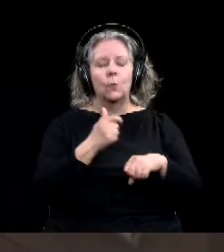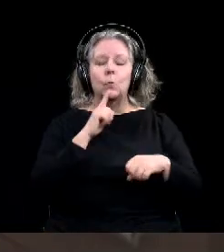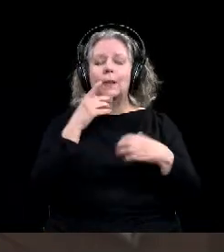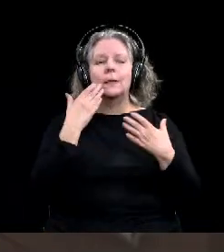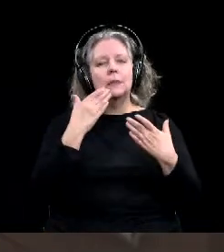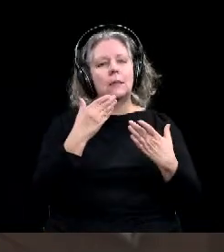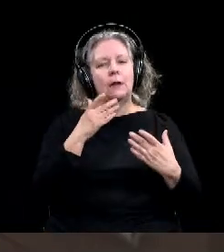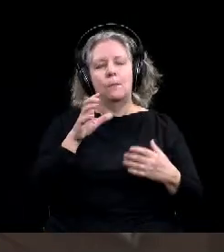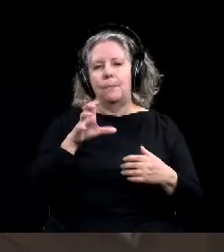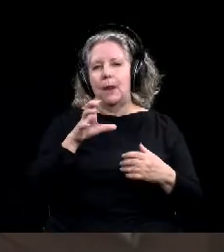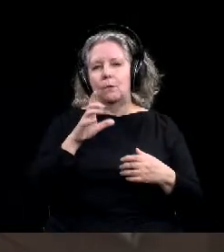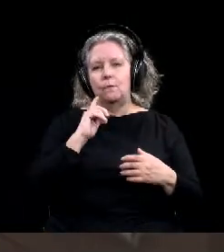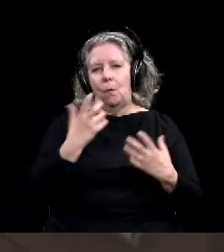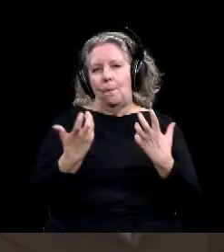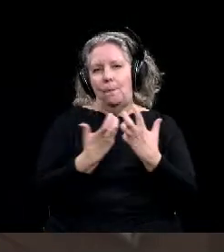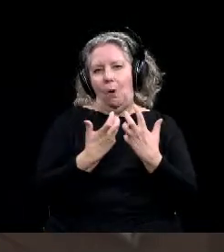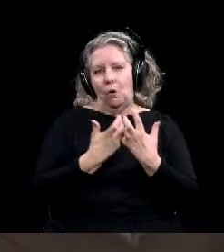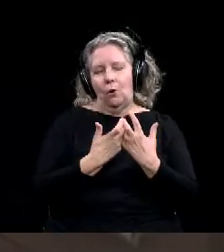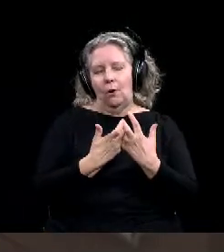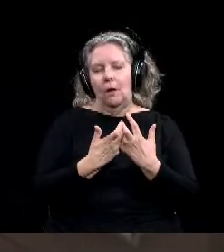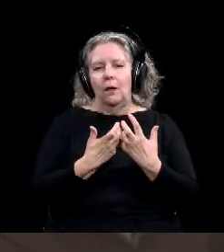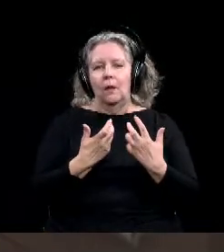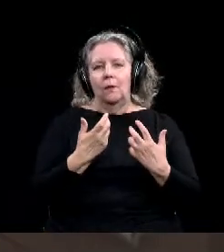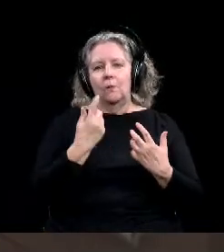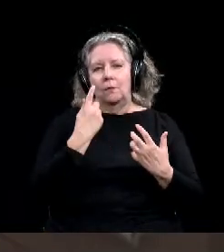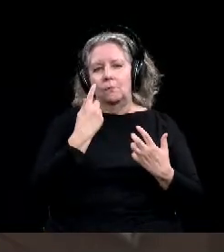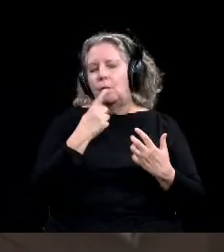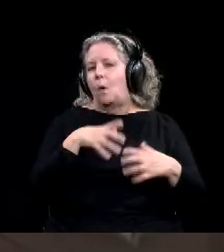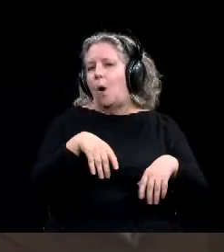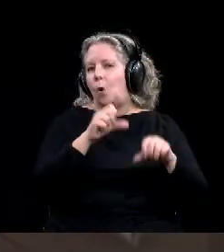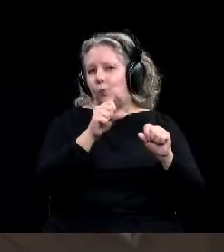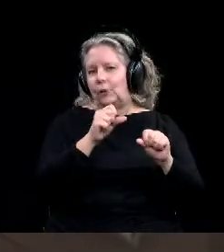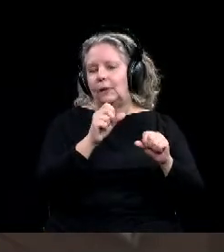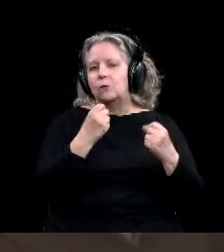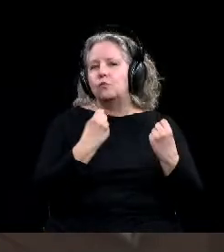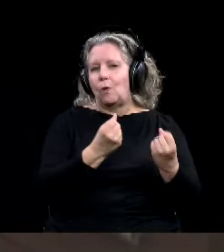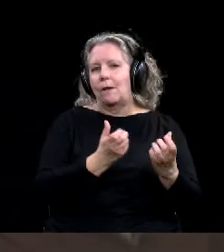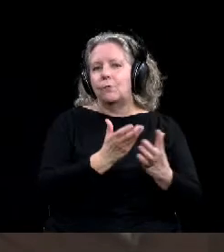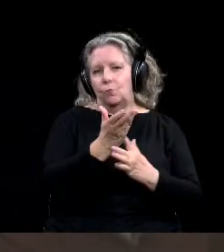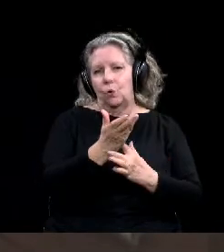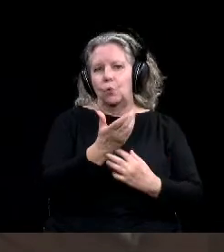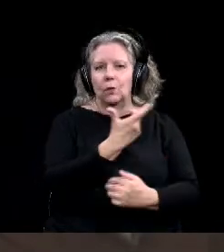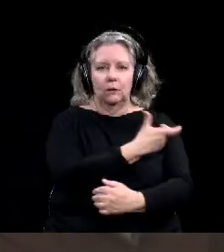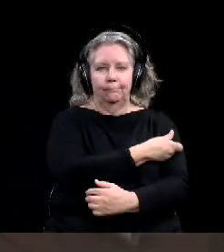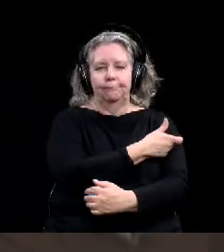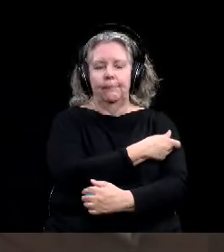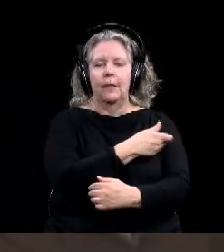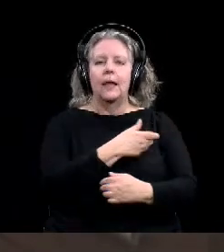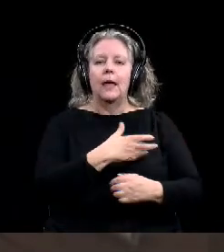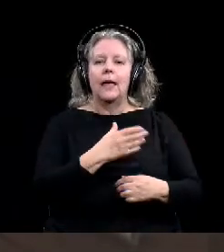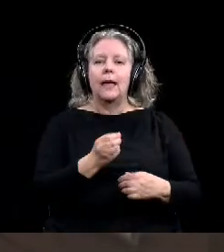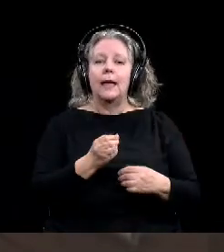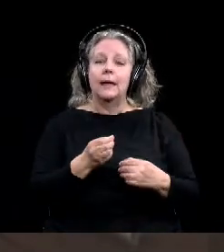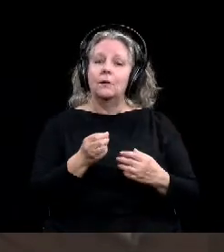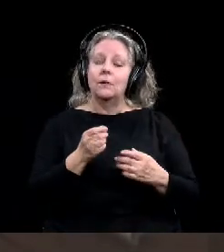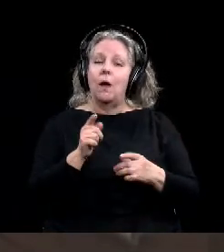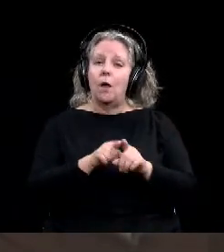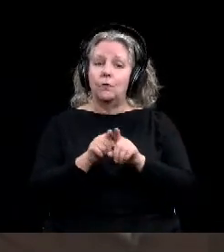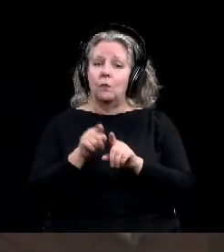by facilitating the stadium and contributing staffing, logistics, and planning resources to help make this clinic run